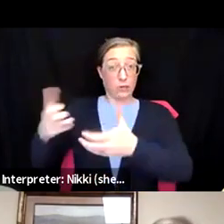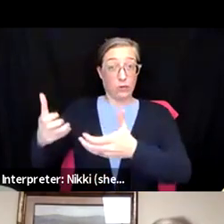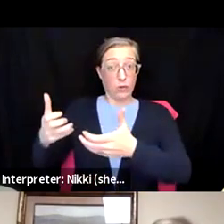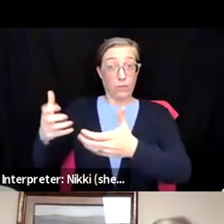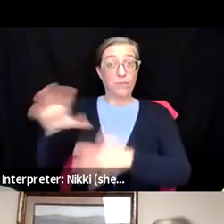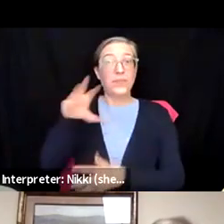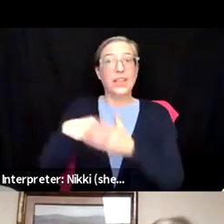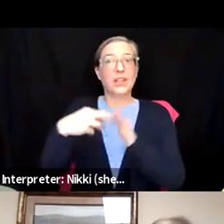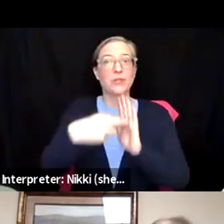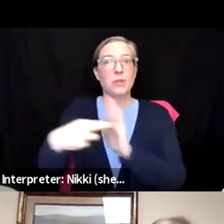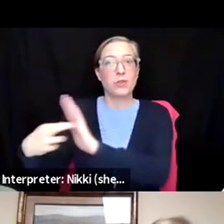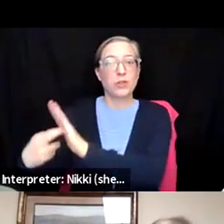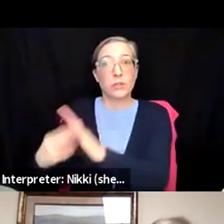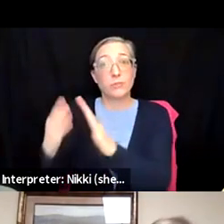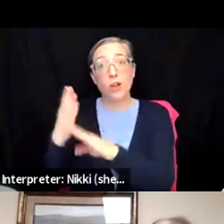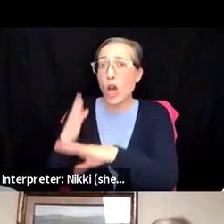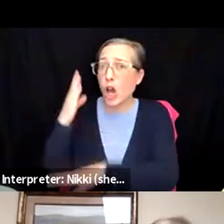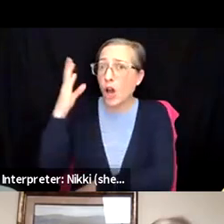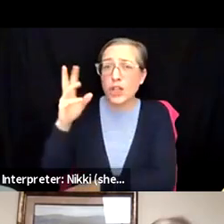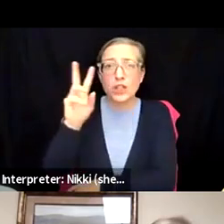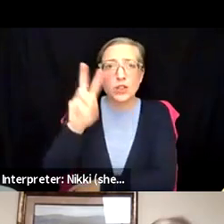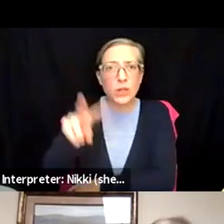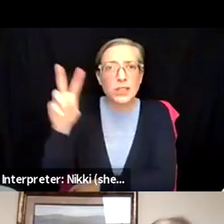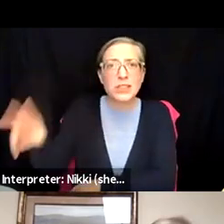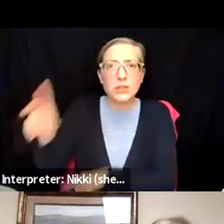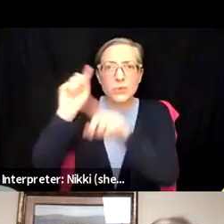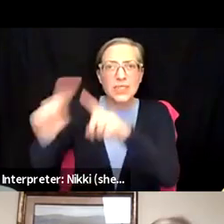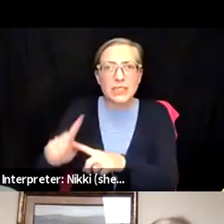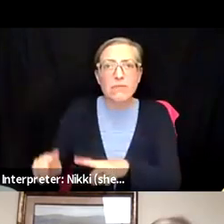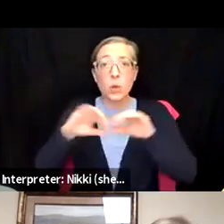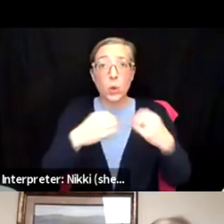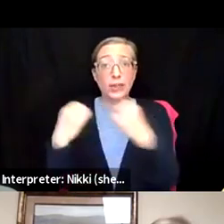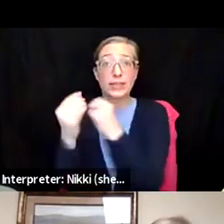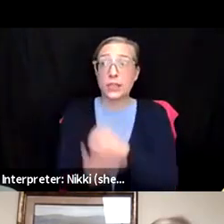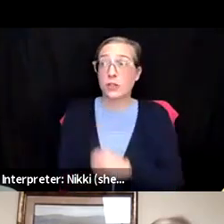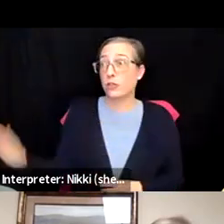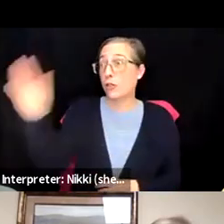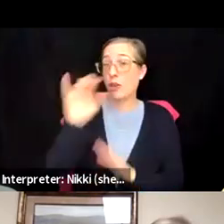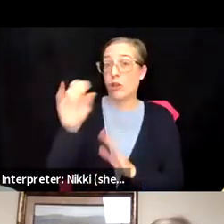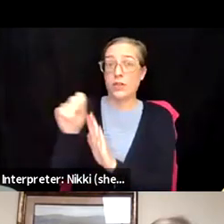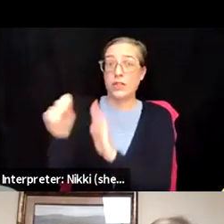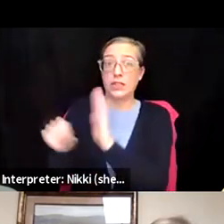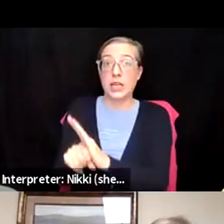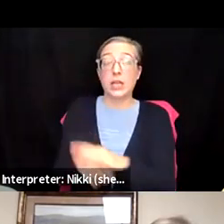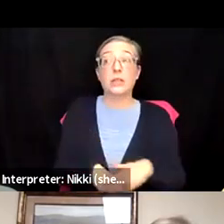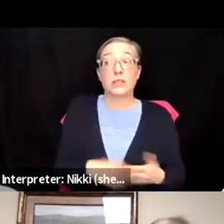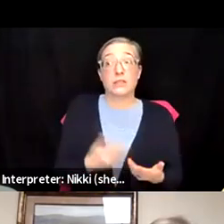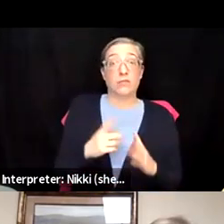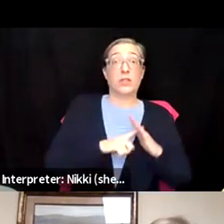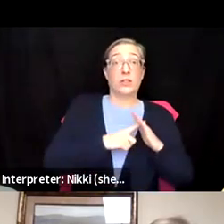of over 2 organizations across the state. So it's grown from the